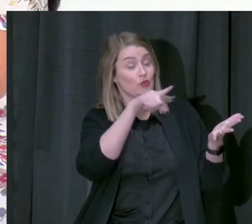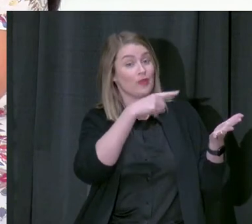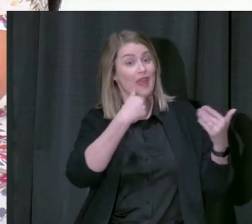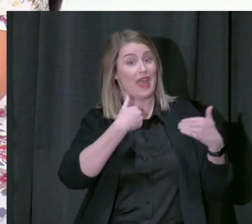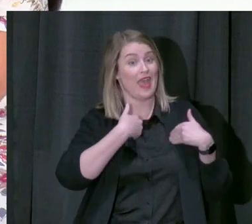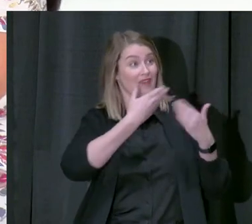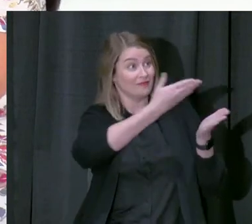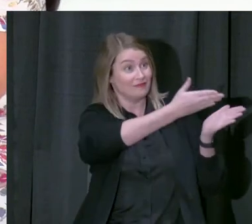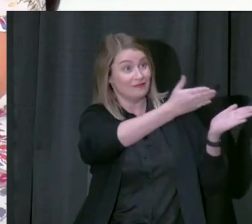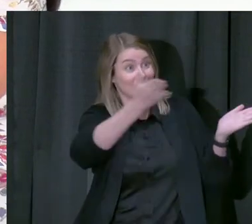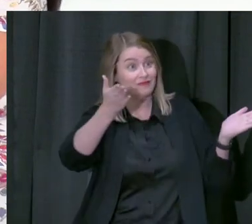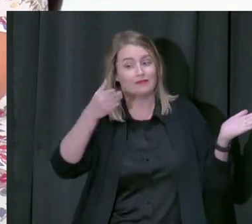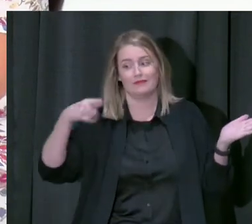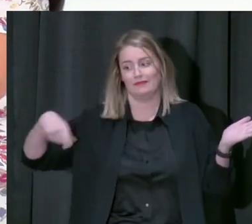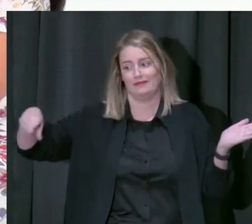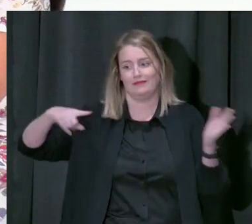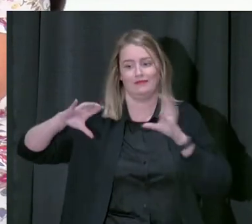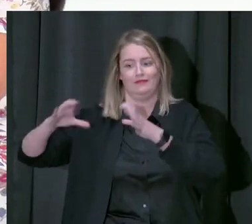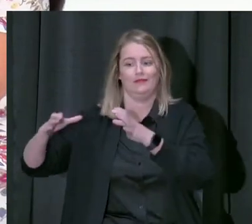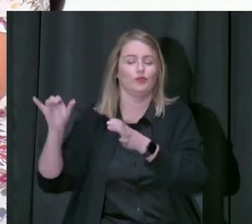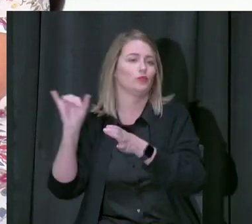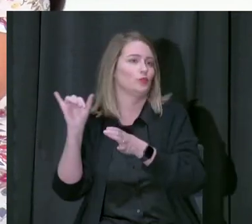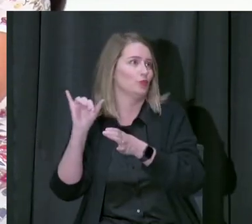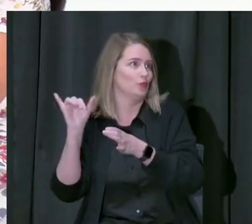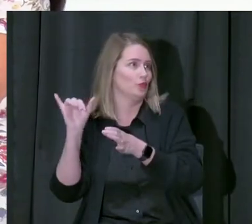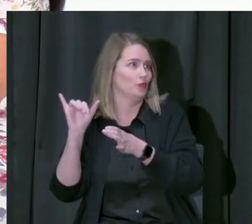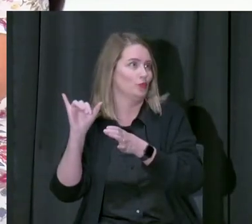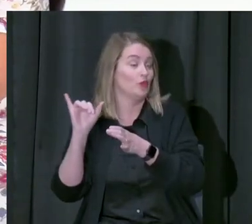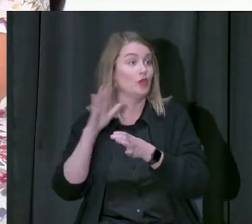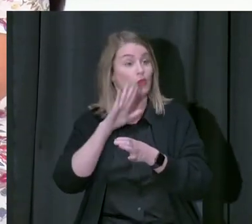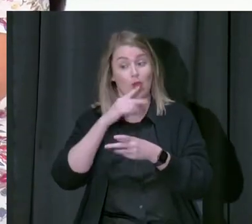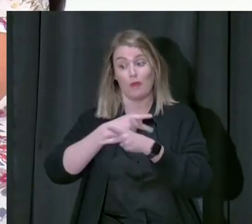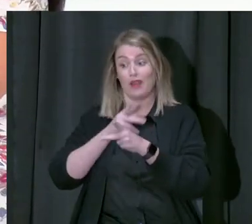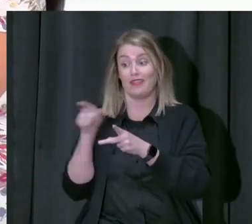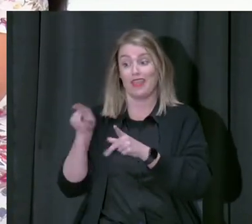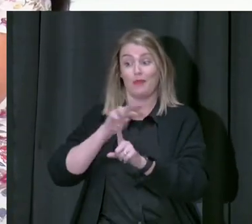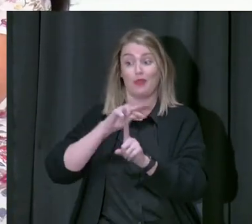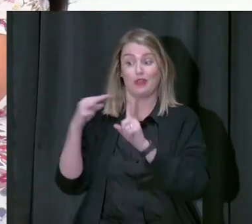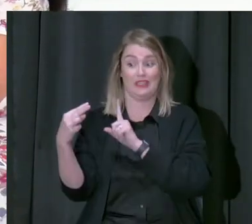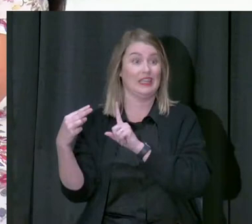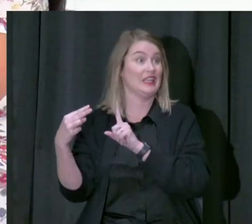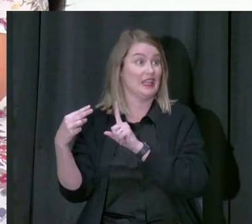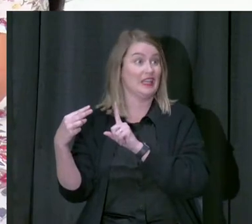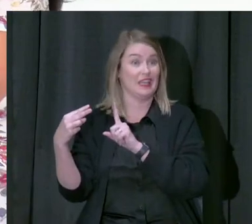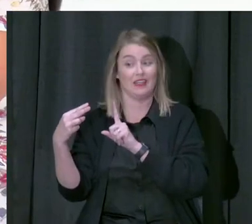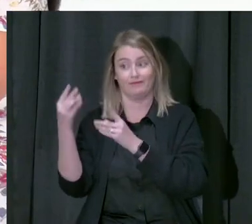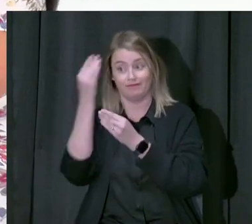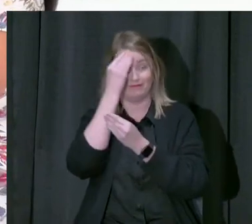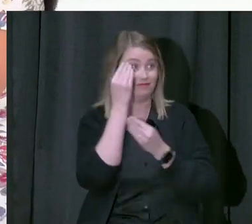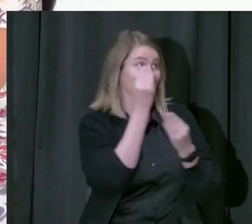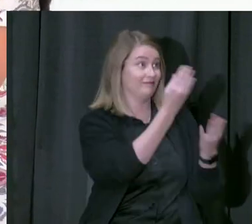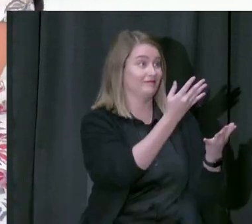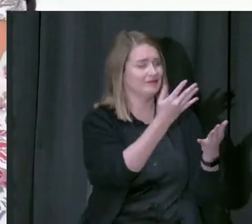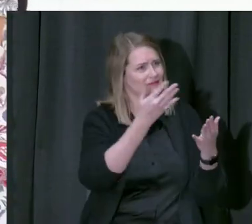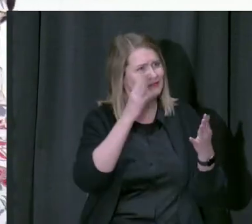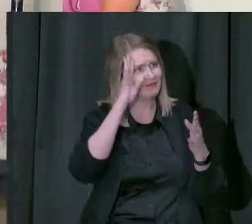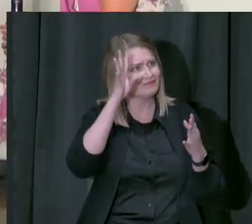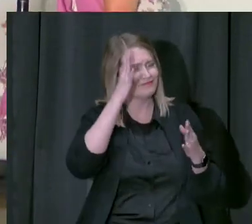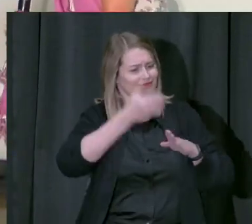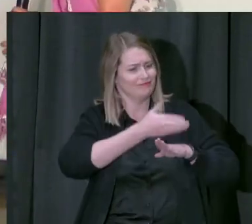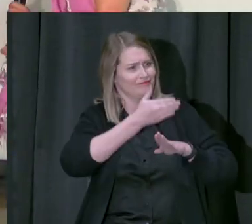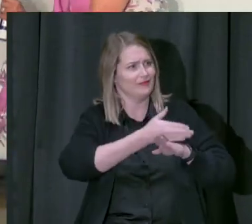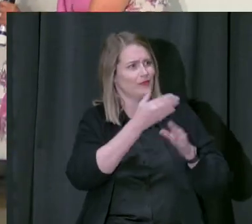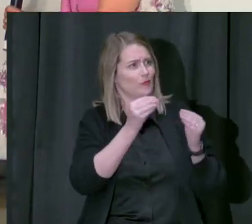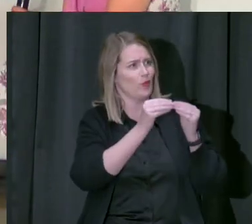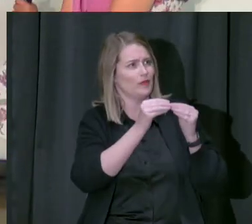population and your product is being received in this way. So let's innovate in this space more. And how long has the